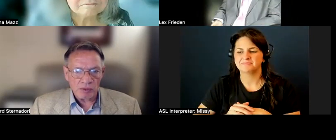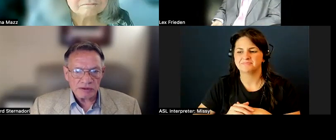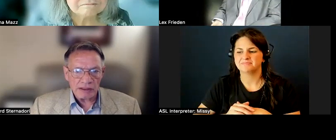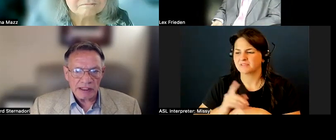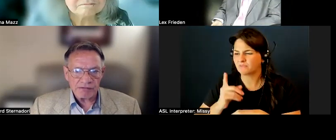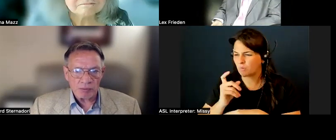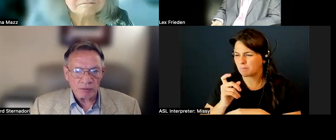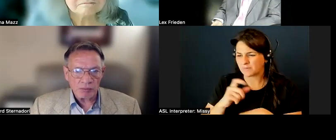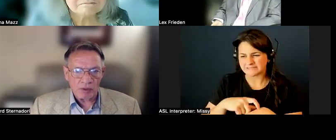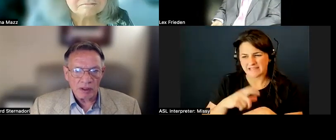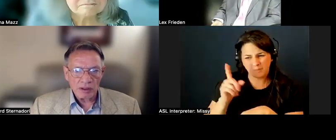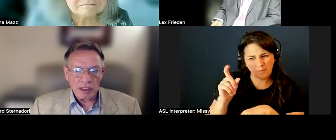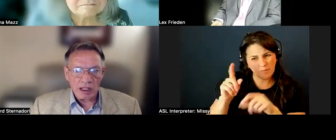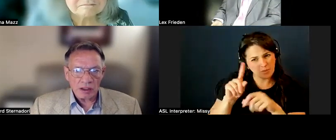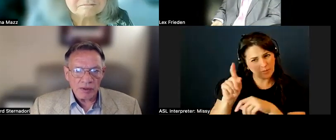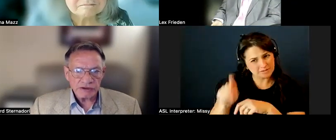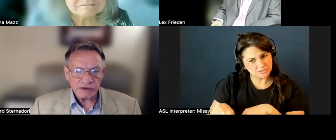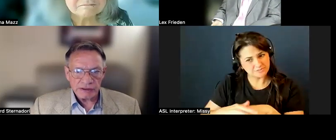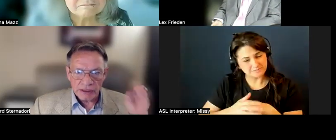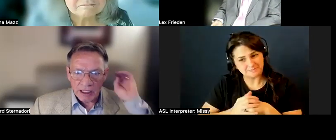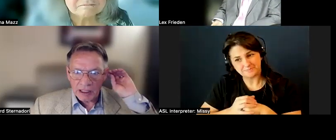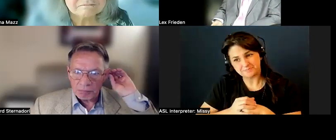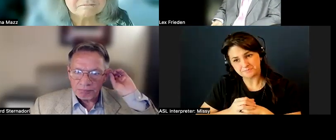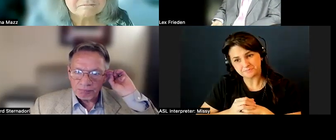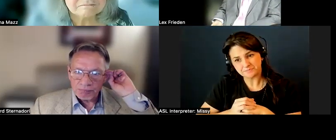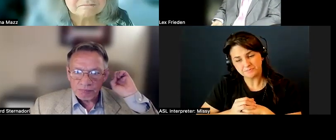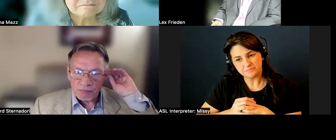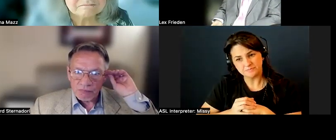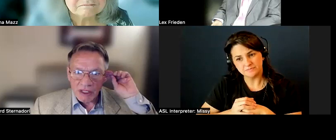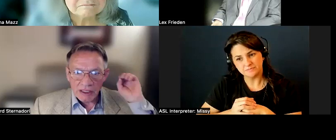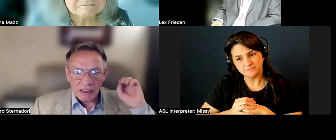one more time for one more question.